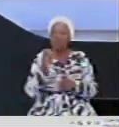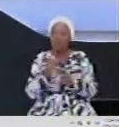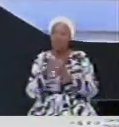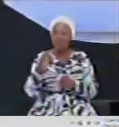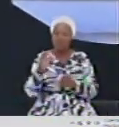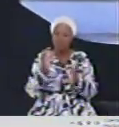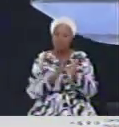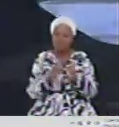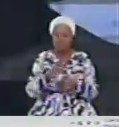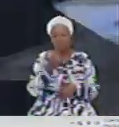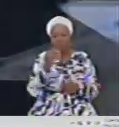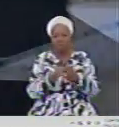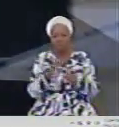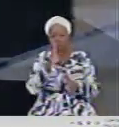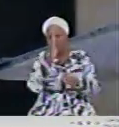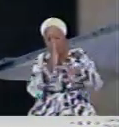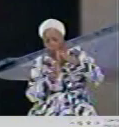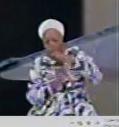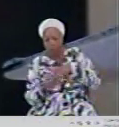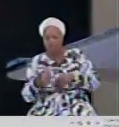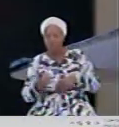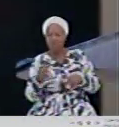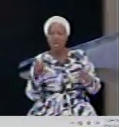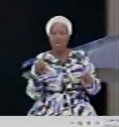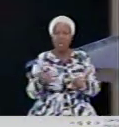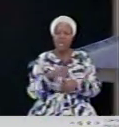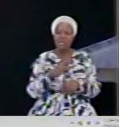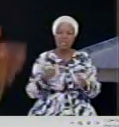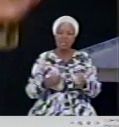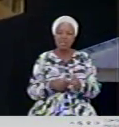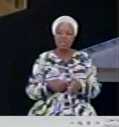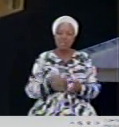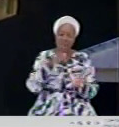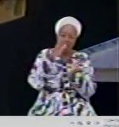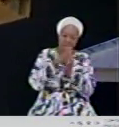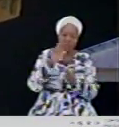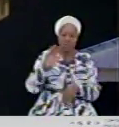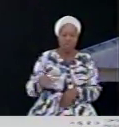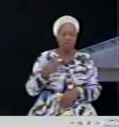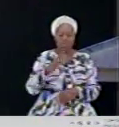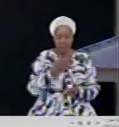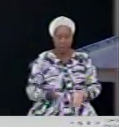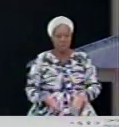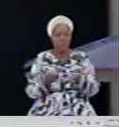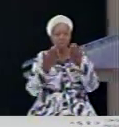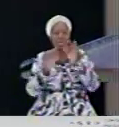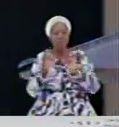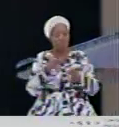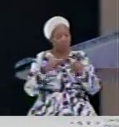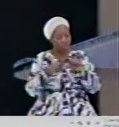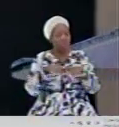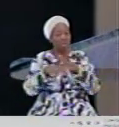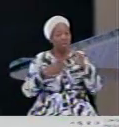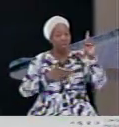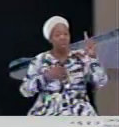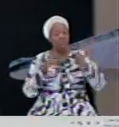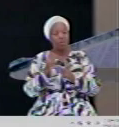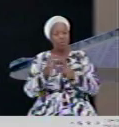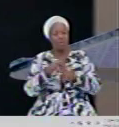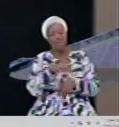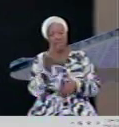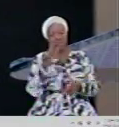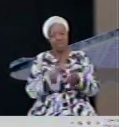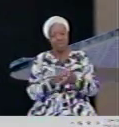that will humble himself like this little child shall be exalted. If you continue in my word, anyone that